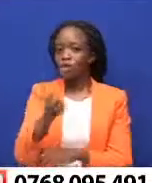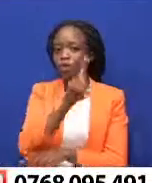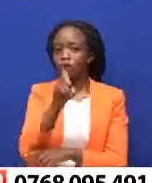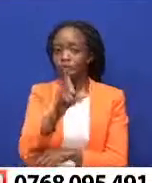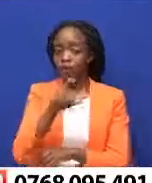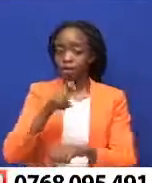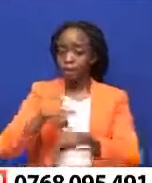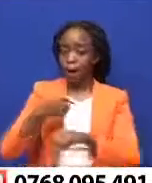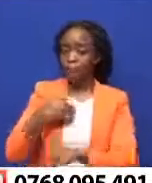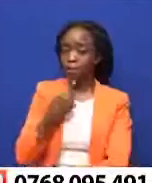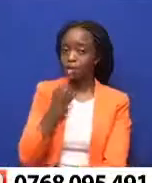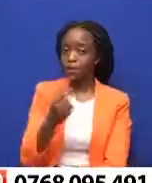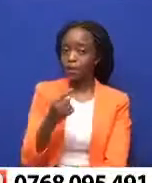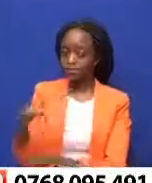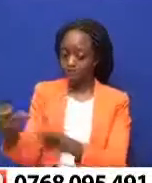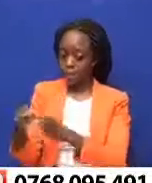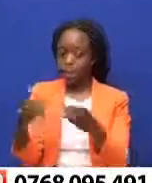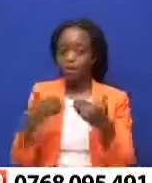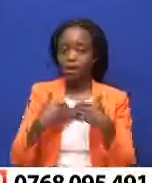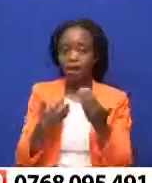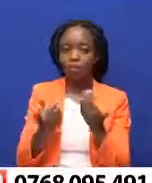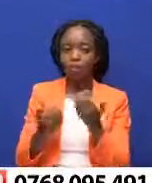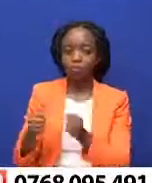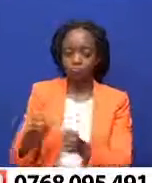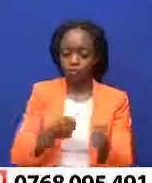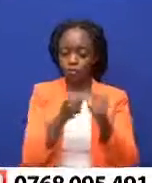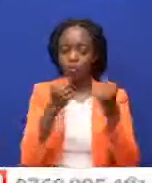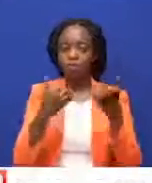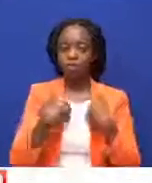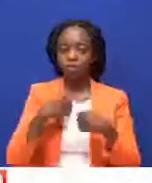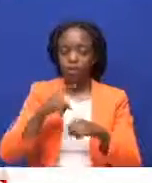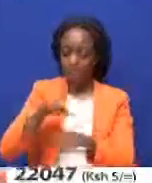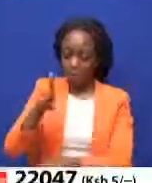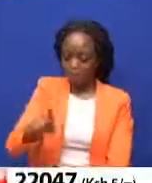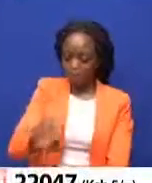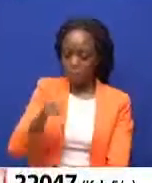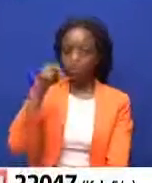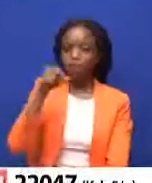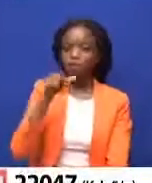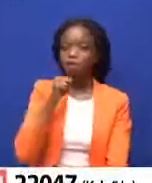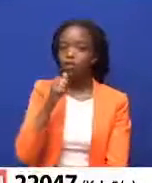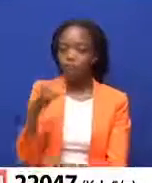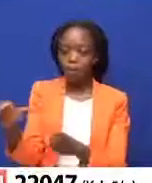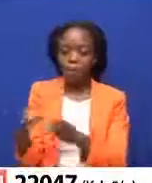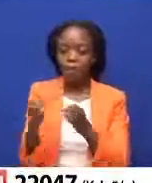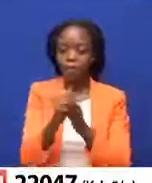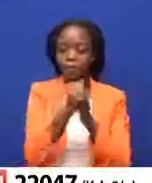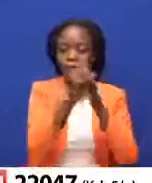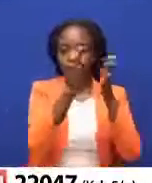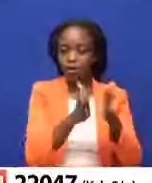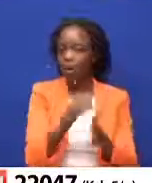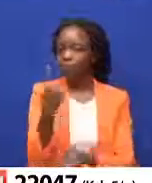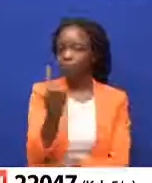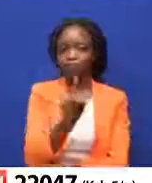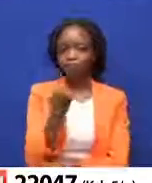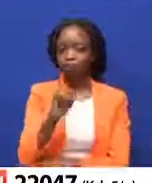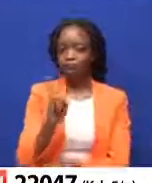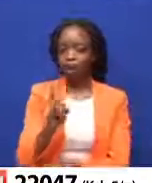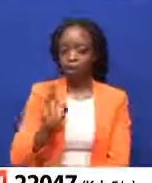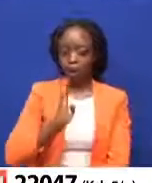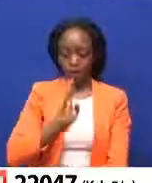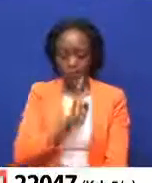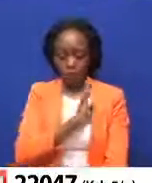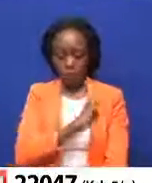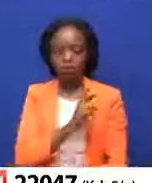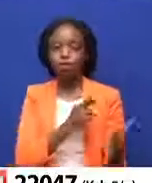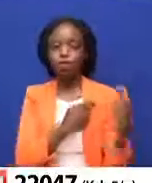As I told you, as a party, we have structures. When it comes to matters of nomination, it is not the party leader. It is a nomination board